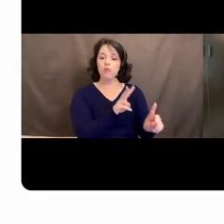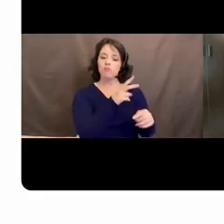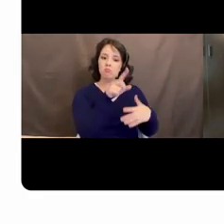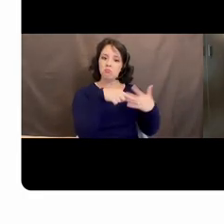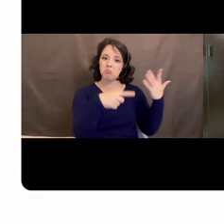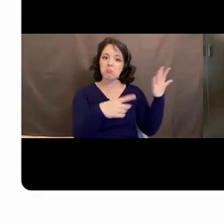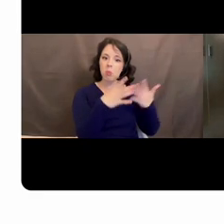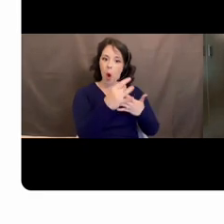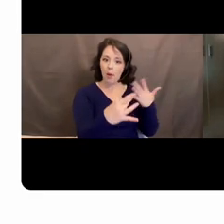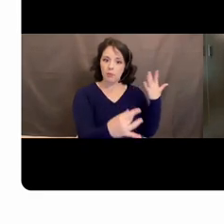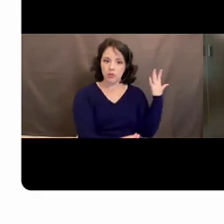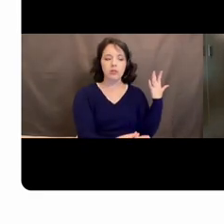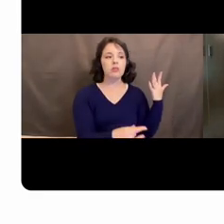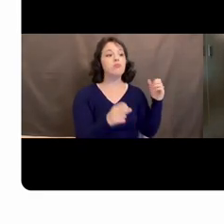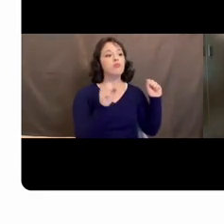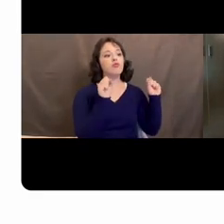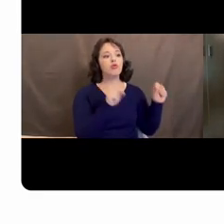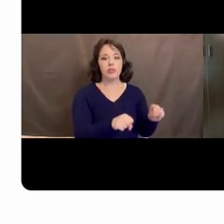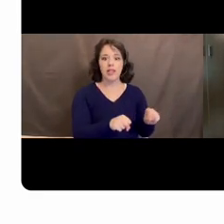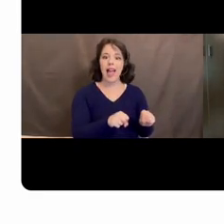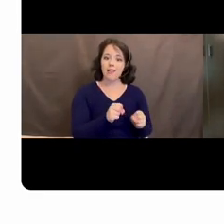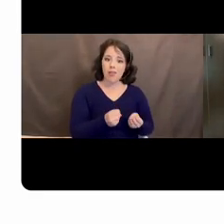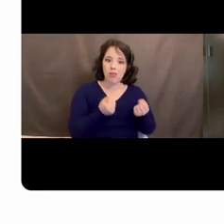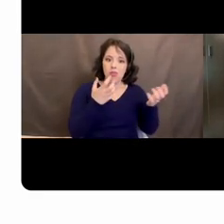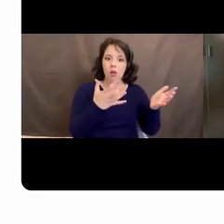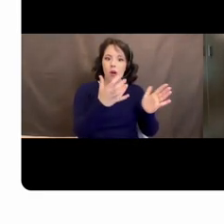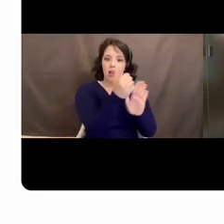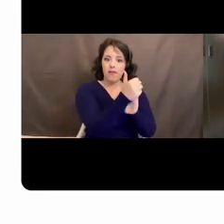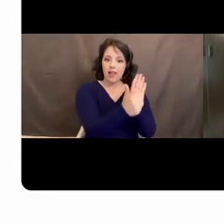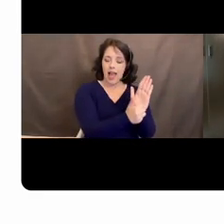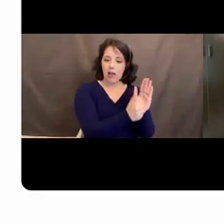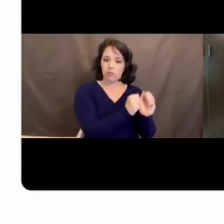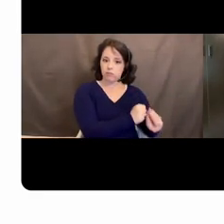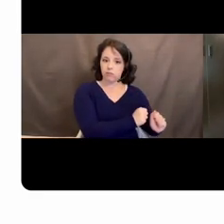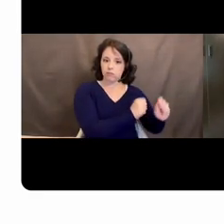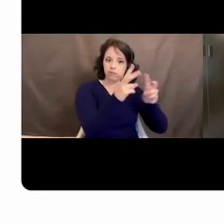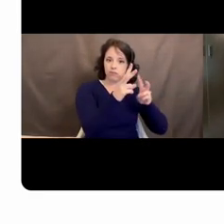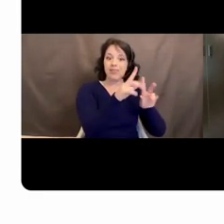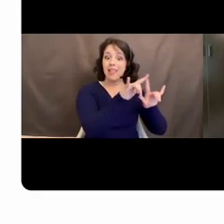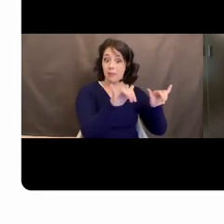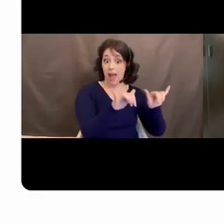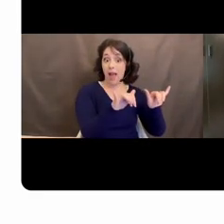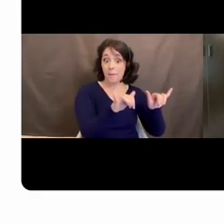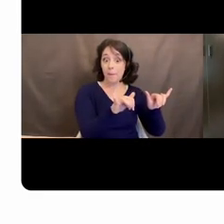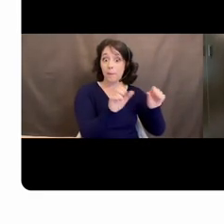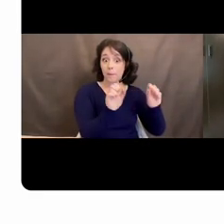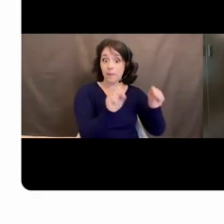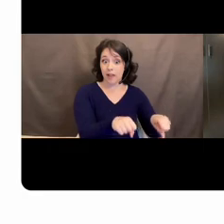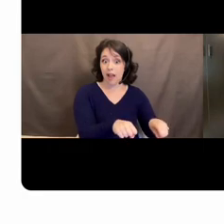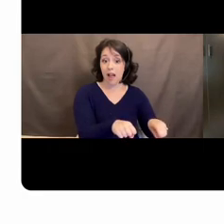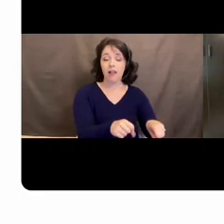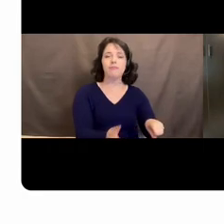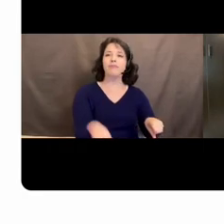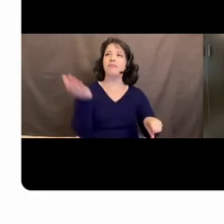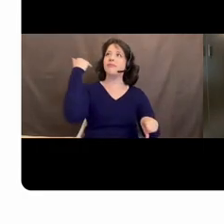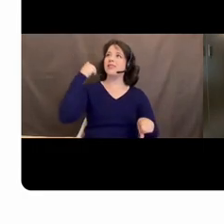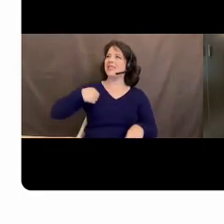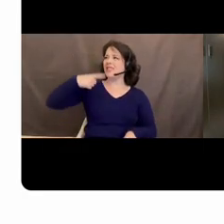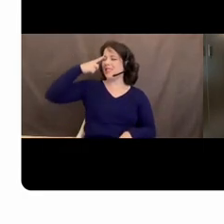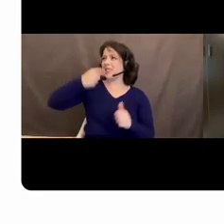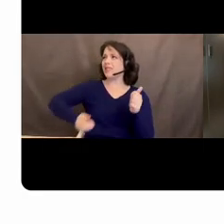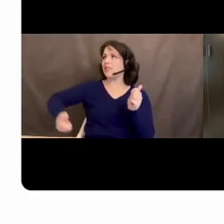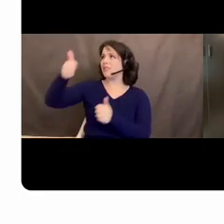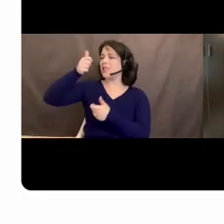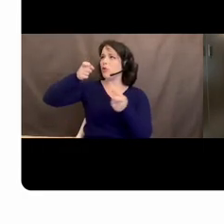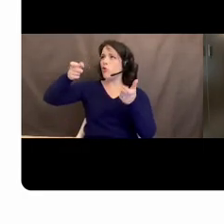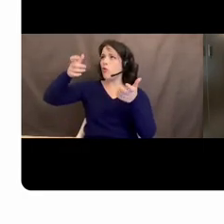bulk upload new accounts into your system. We had, I believe, I saw the director of the Arizona ABLE